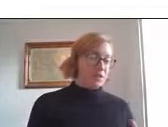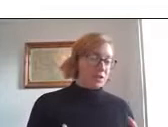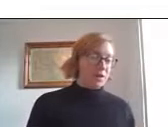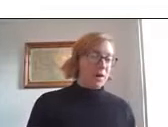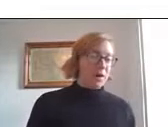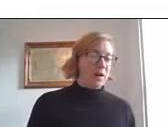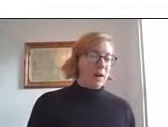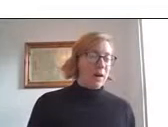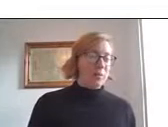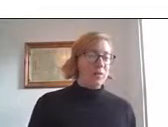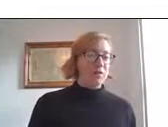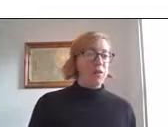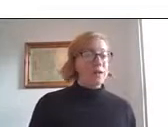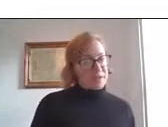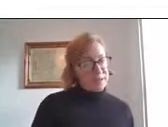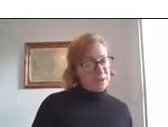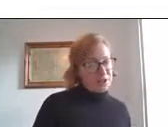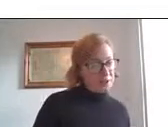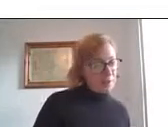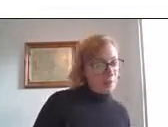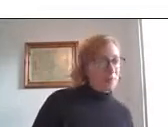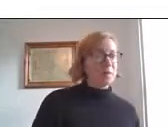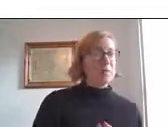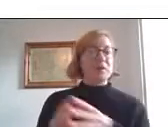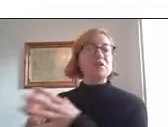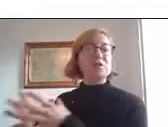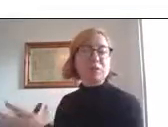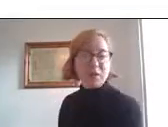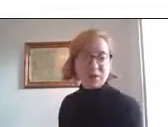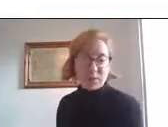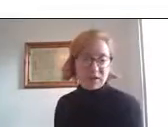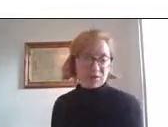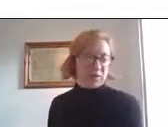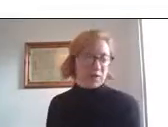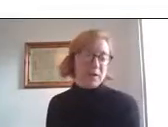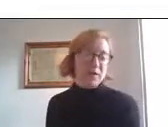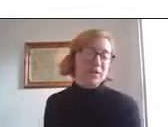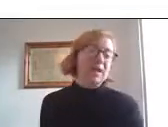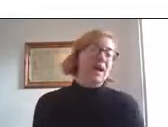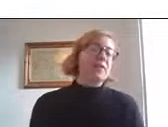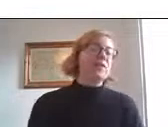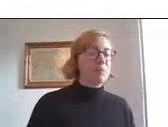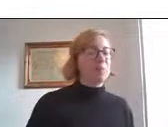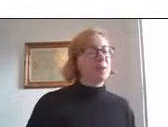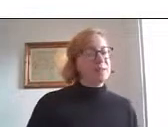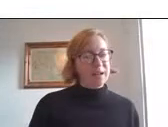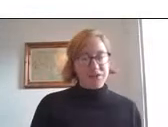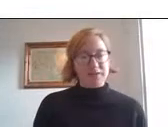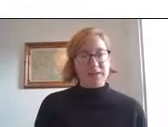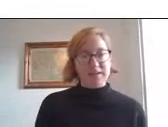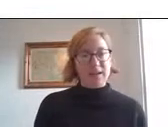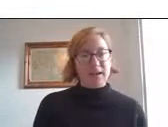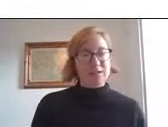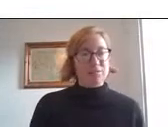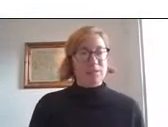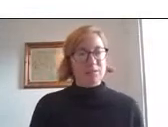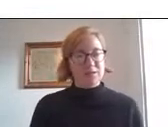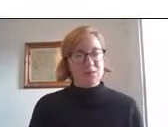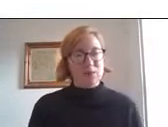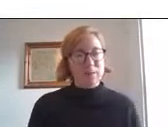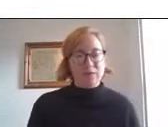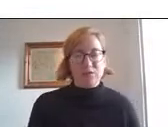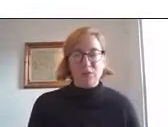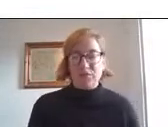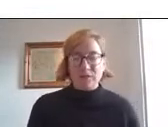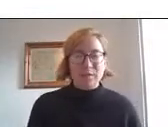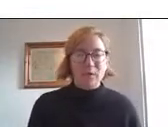So things not to do are avoiding the issue, but also putting too much pressure on the child, and don't bring attention to the selective